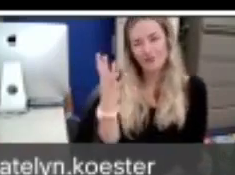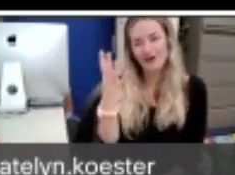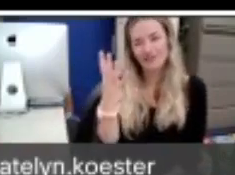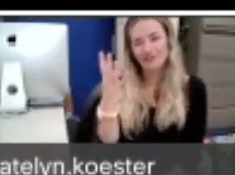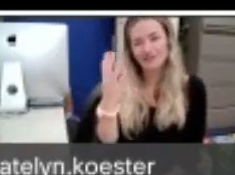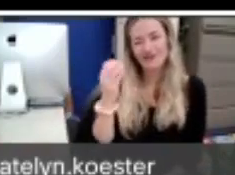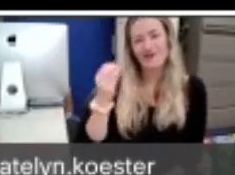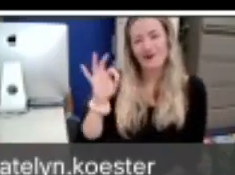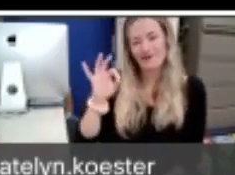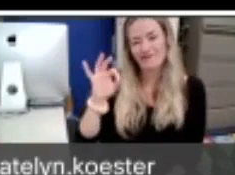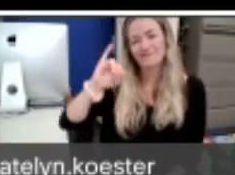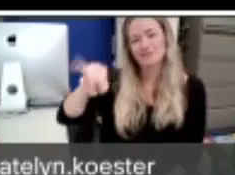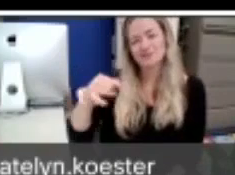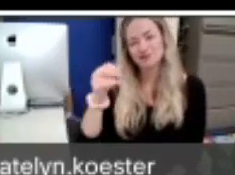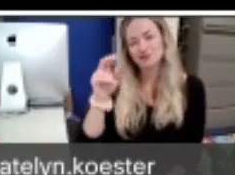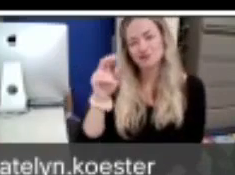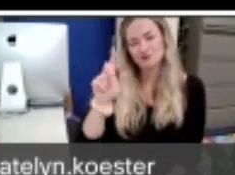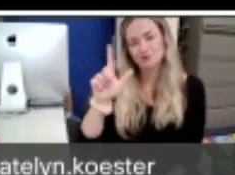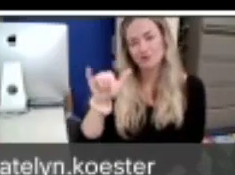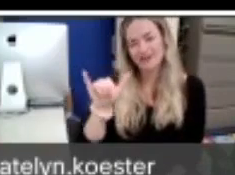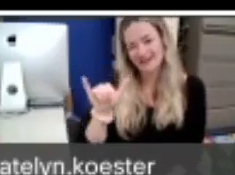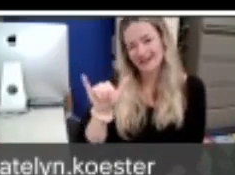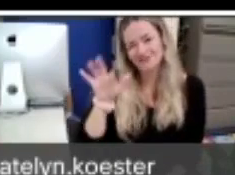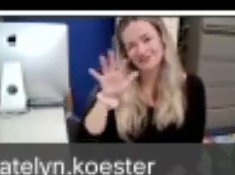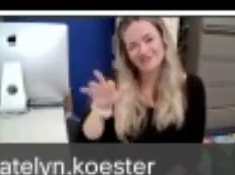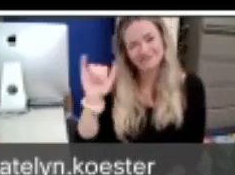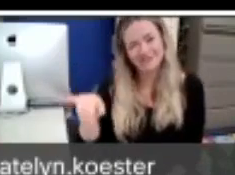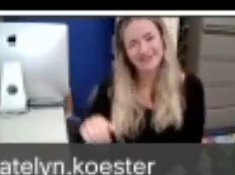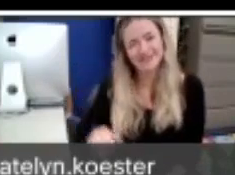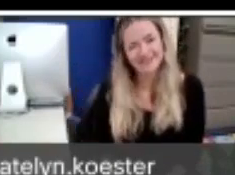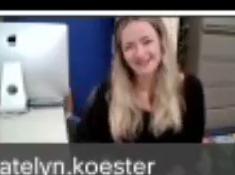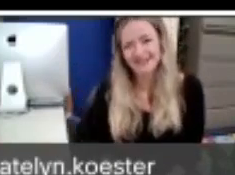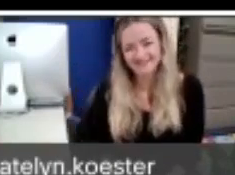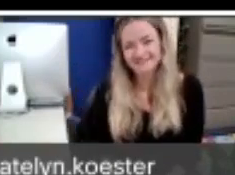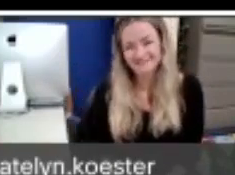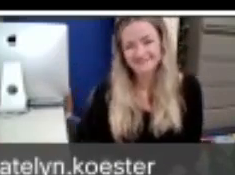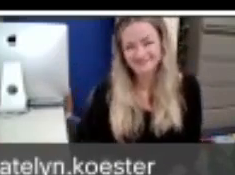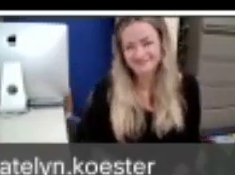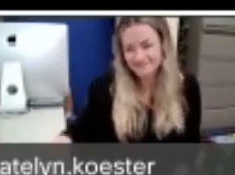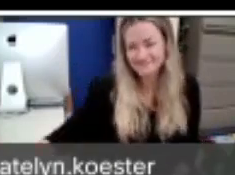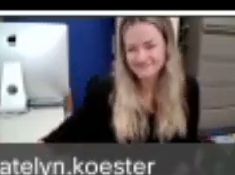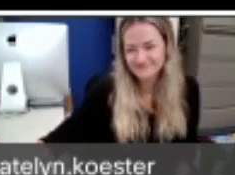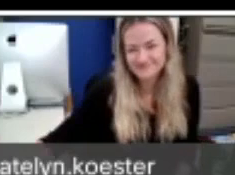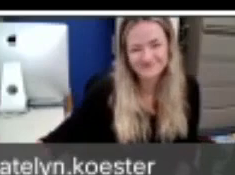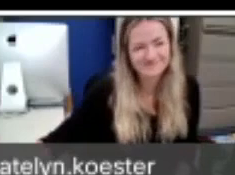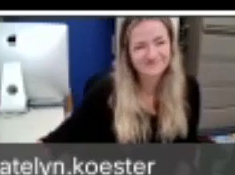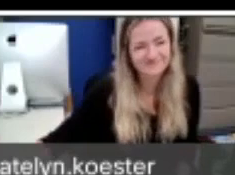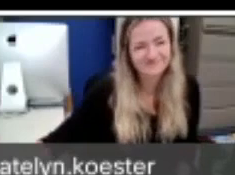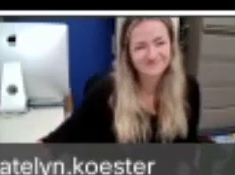Yeah, that you just kind of have to fingers out. So that means fourth, and then you spell the month July. You have to spell that.